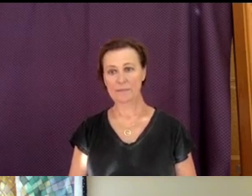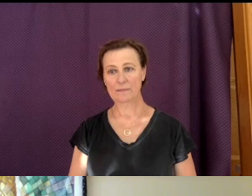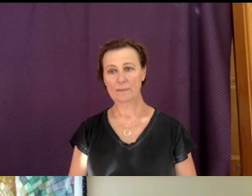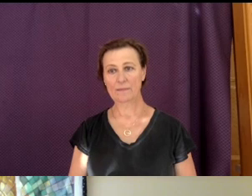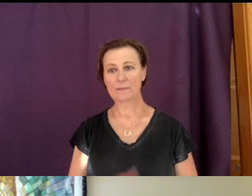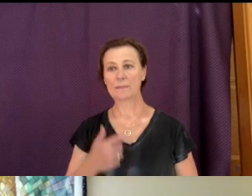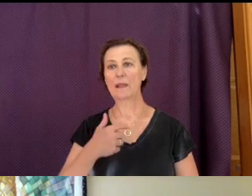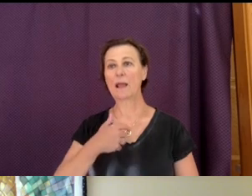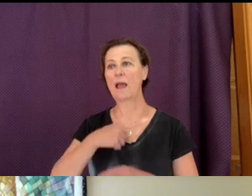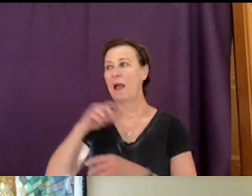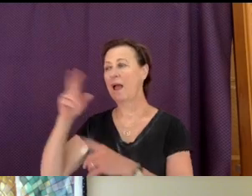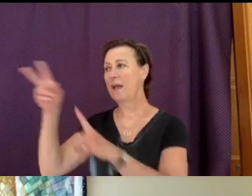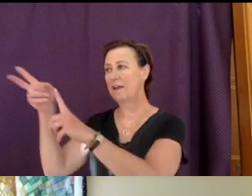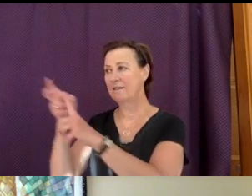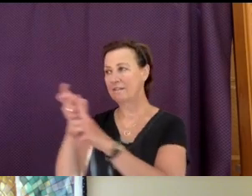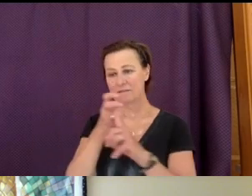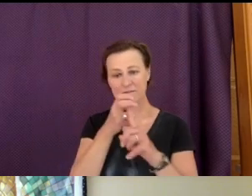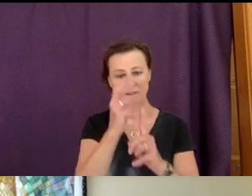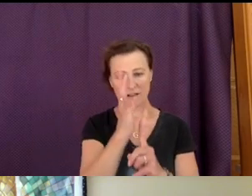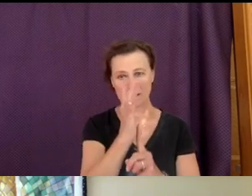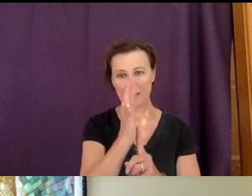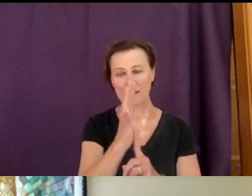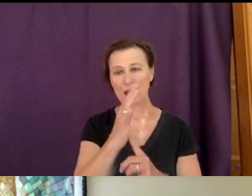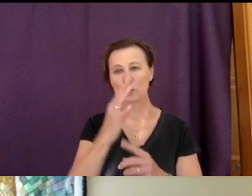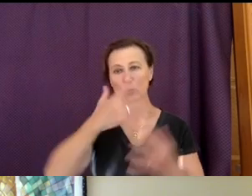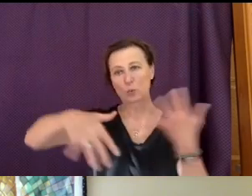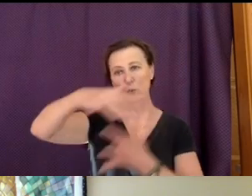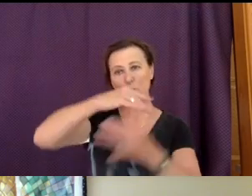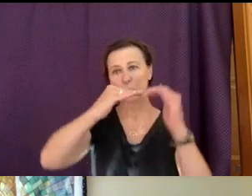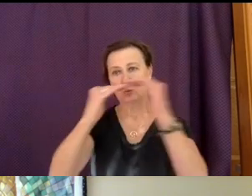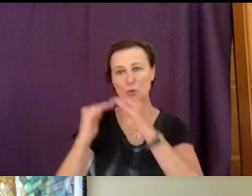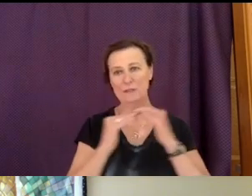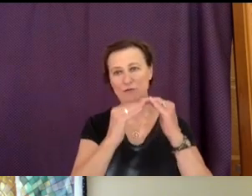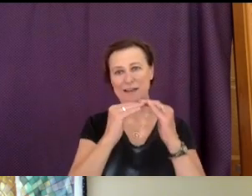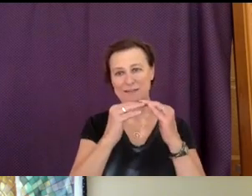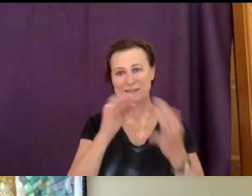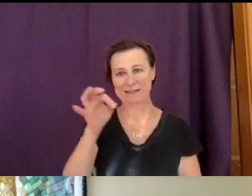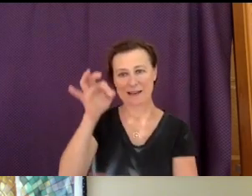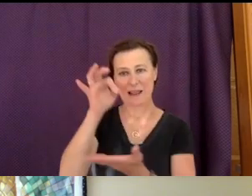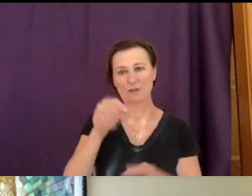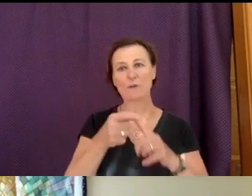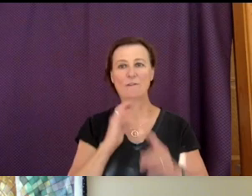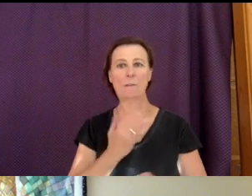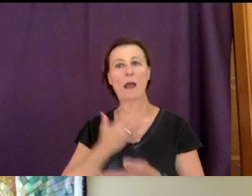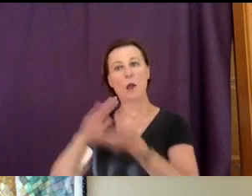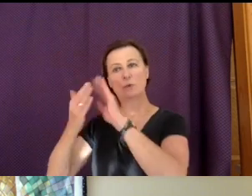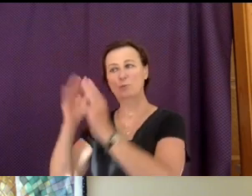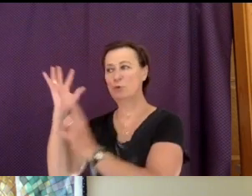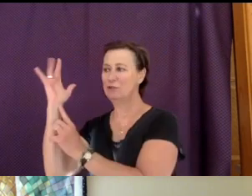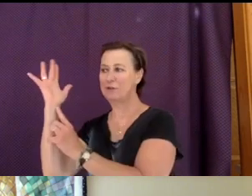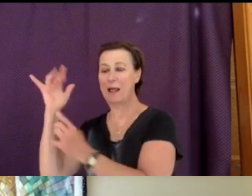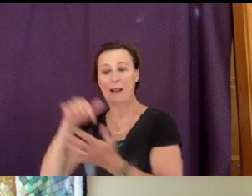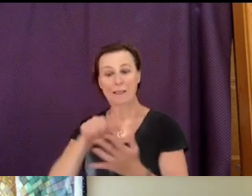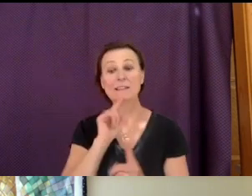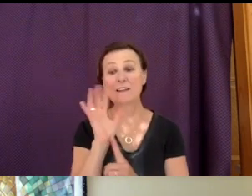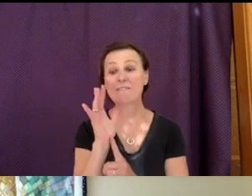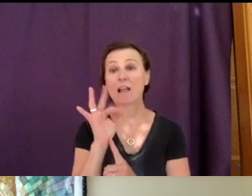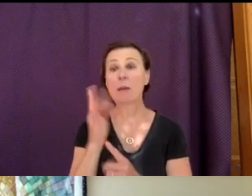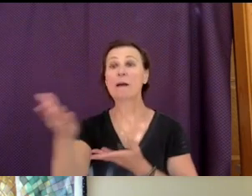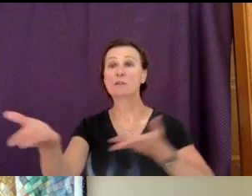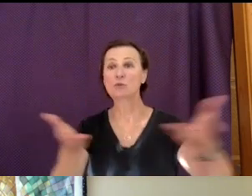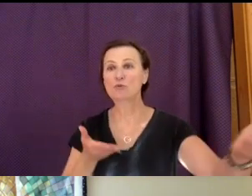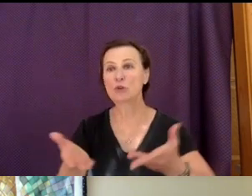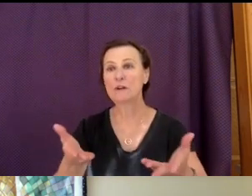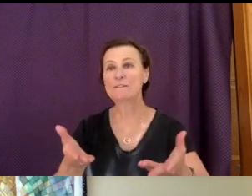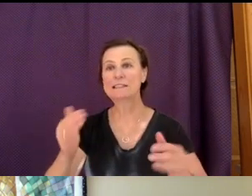I have kindled the social justice lantern from our community chalice. This is the flame of service, justice,